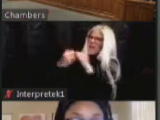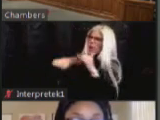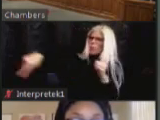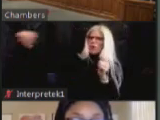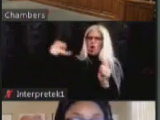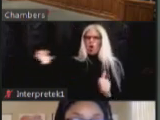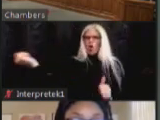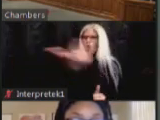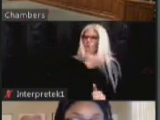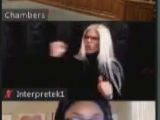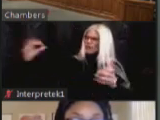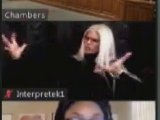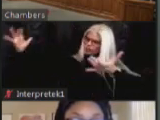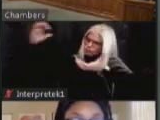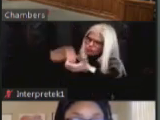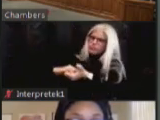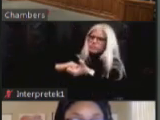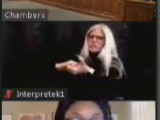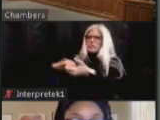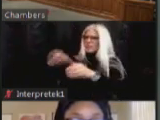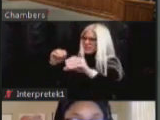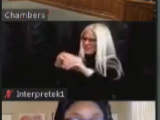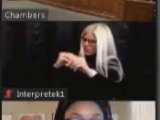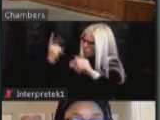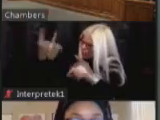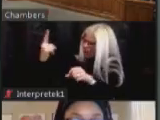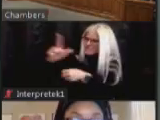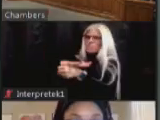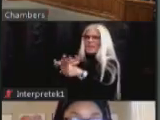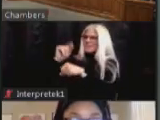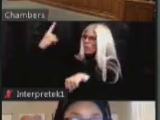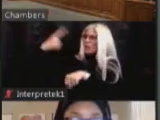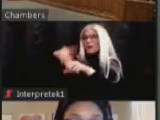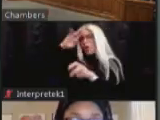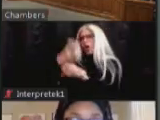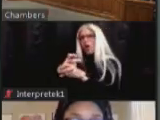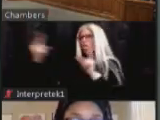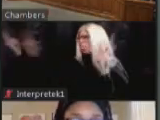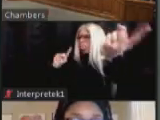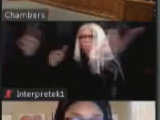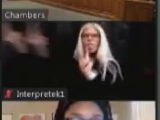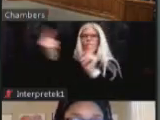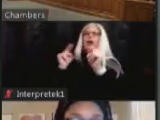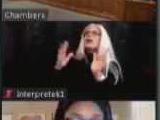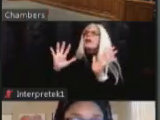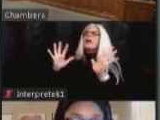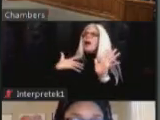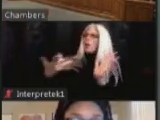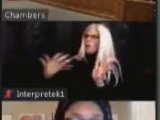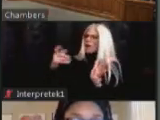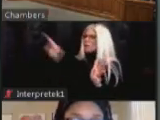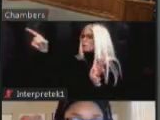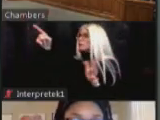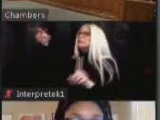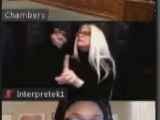going to all happen to be in one space at one time, which very rarely happens. So I would just like to put that on your radar. And once